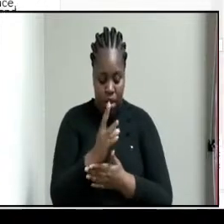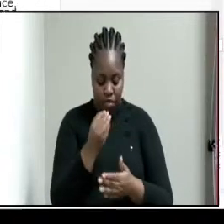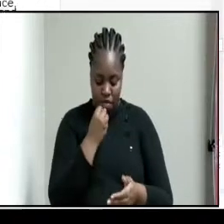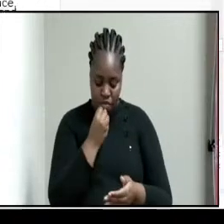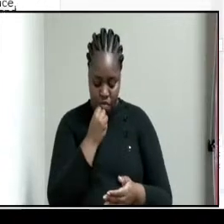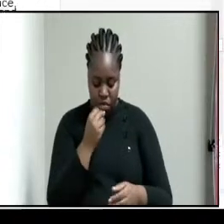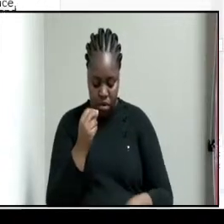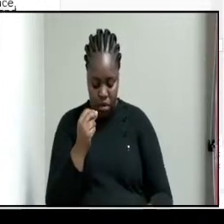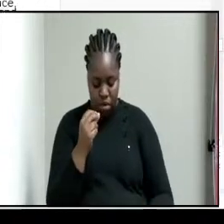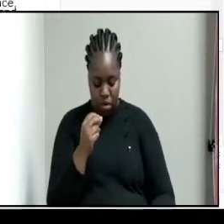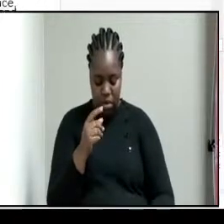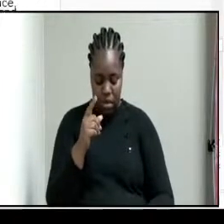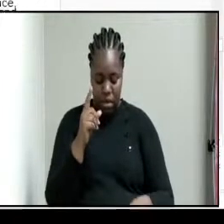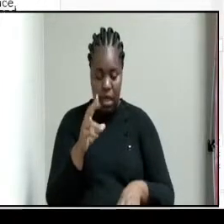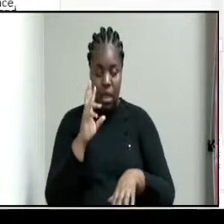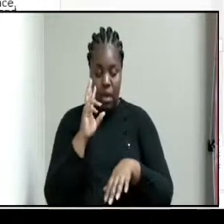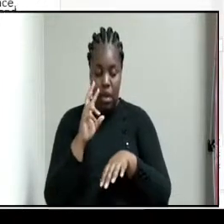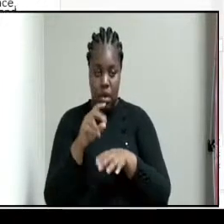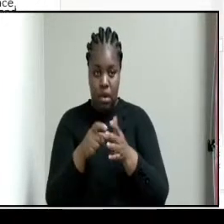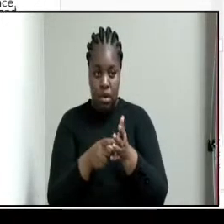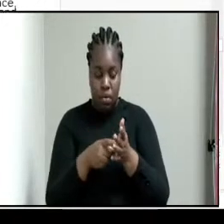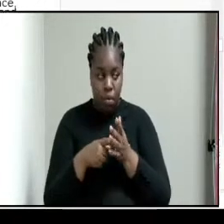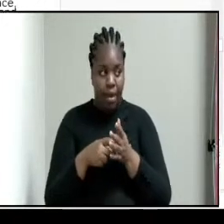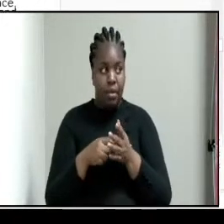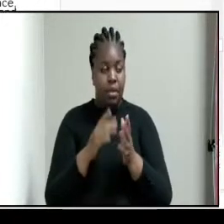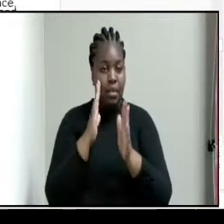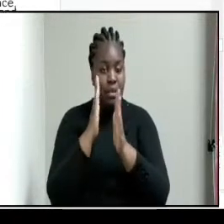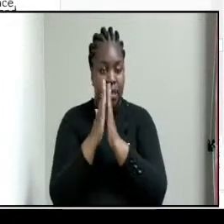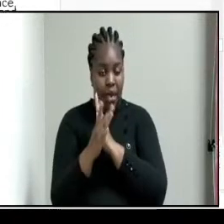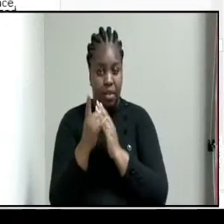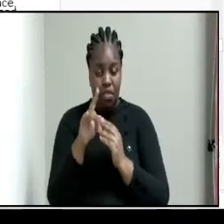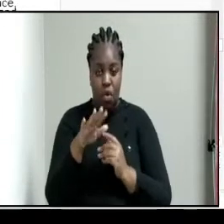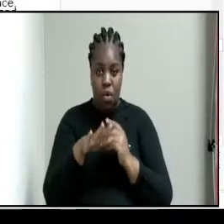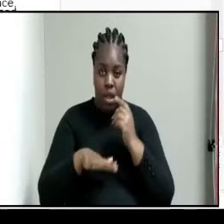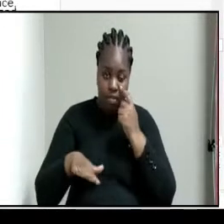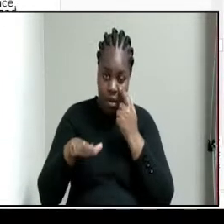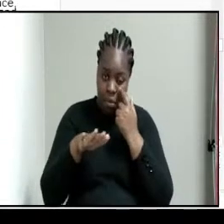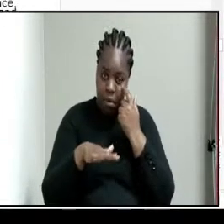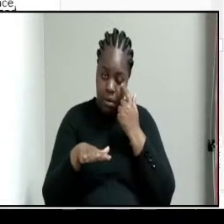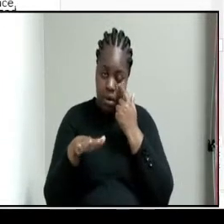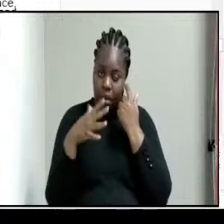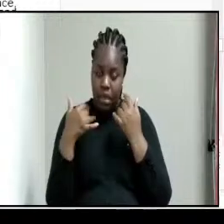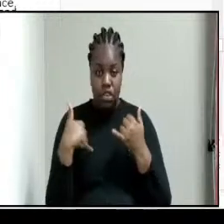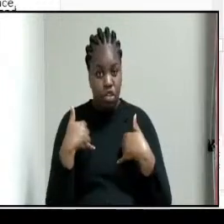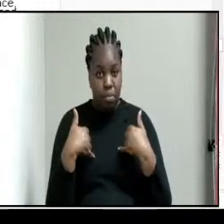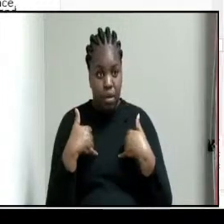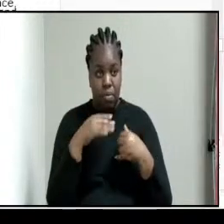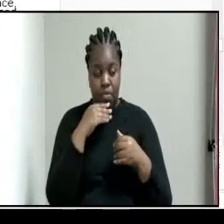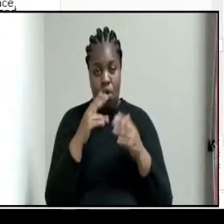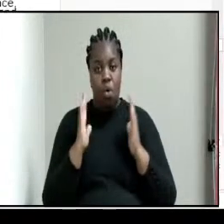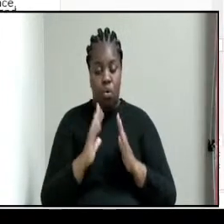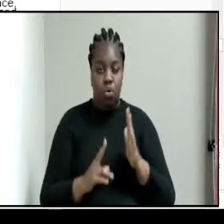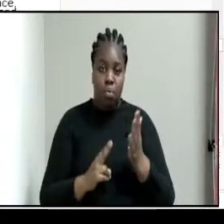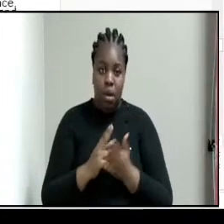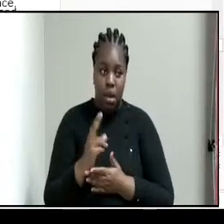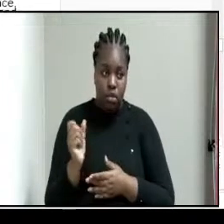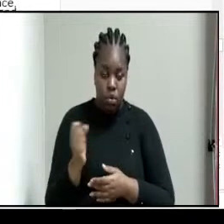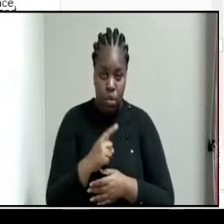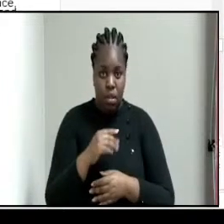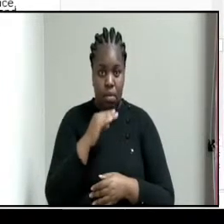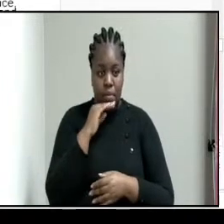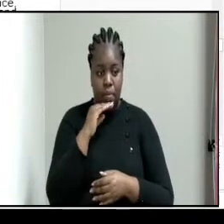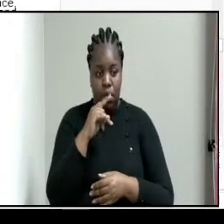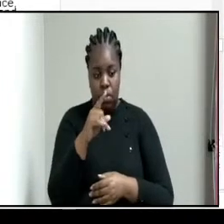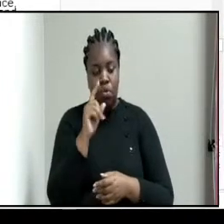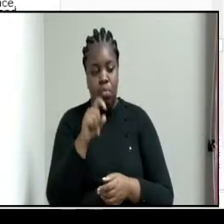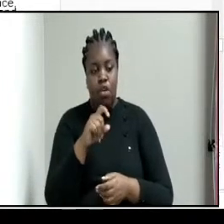obligation thus requires the state to refrain from interfering directly or indirectly with the environment, with the enjoyment rather of all human rights and freedoms of